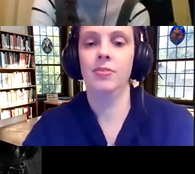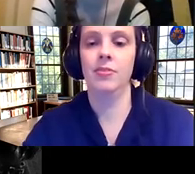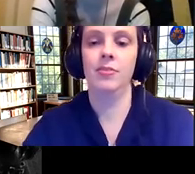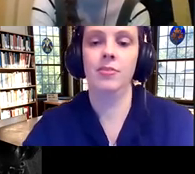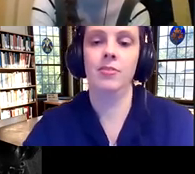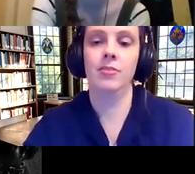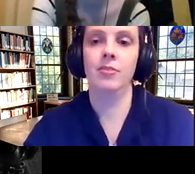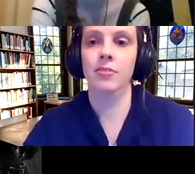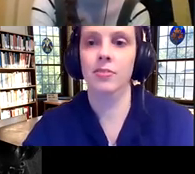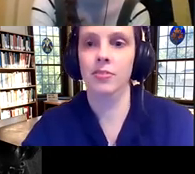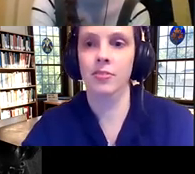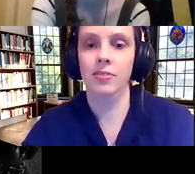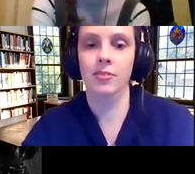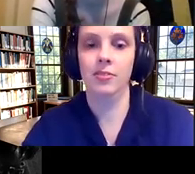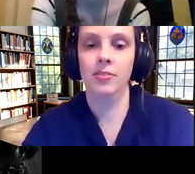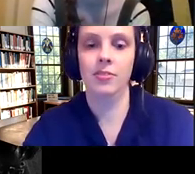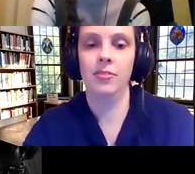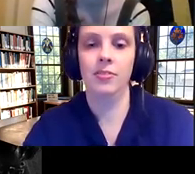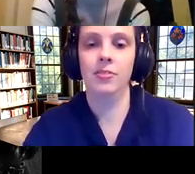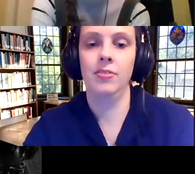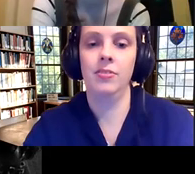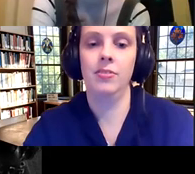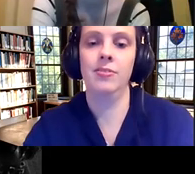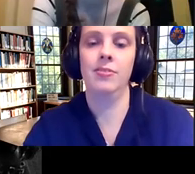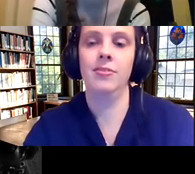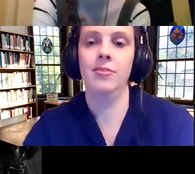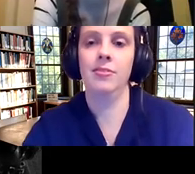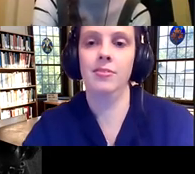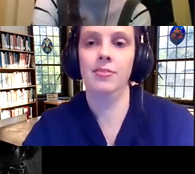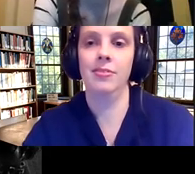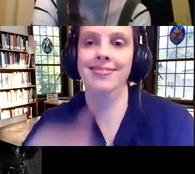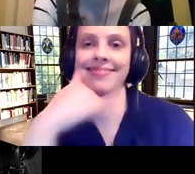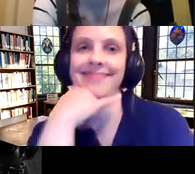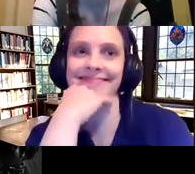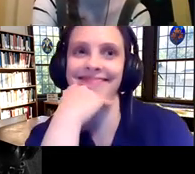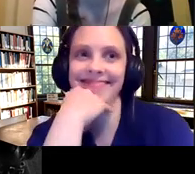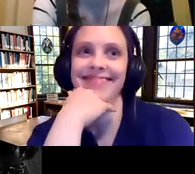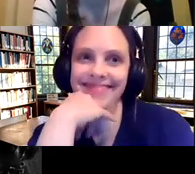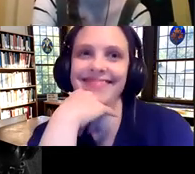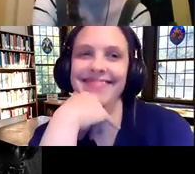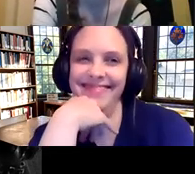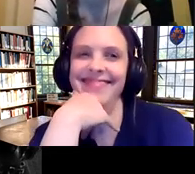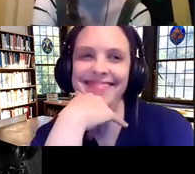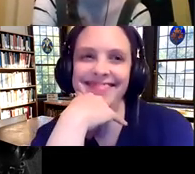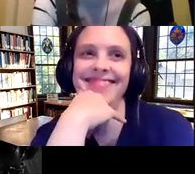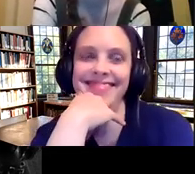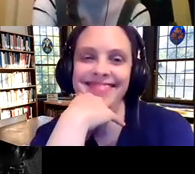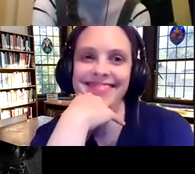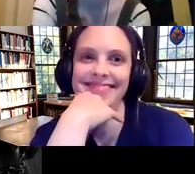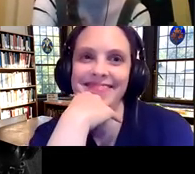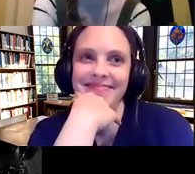all have a very good time drinking and dancing. Oh, Mindy, your father has stories,